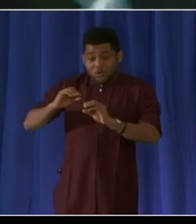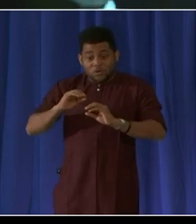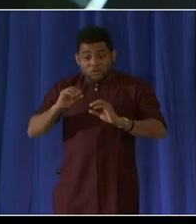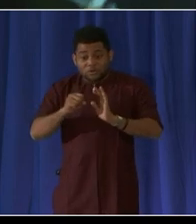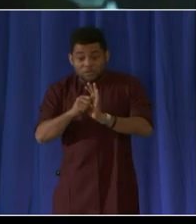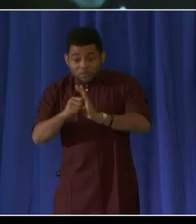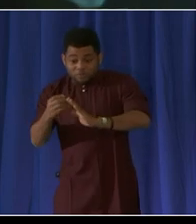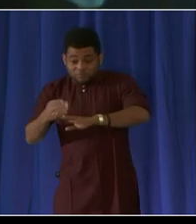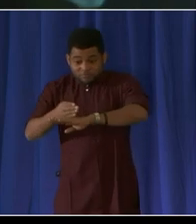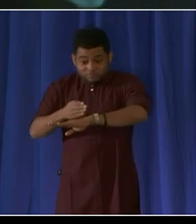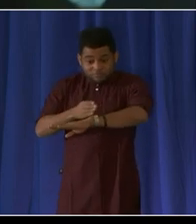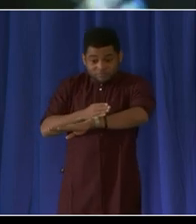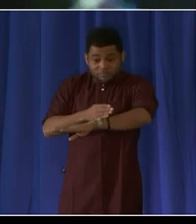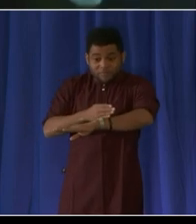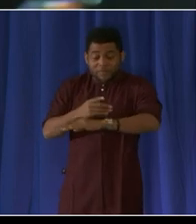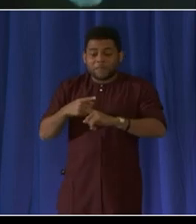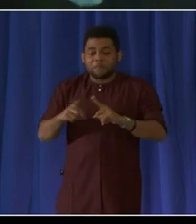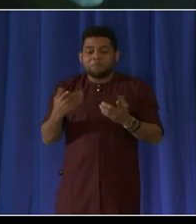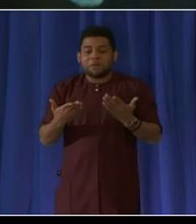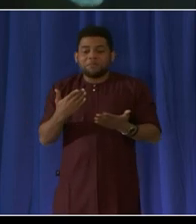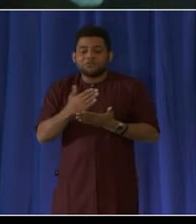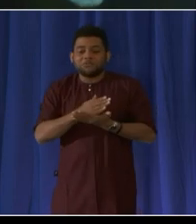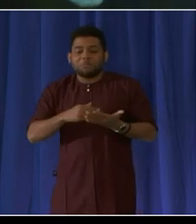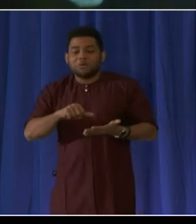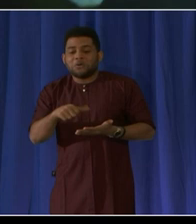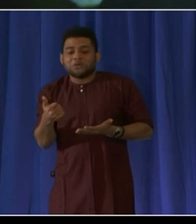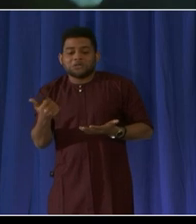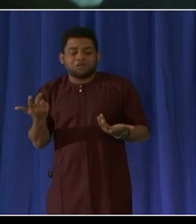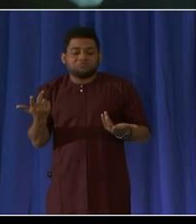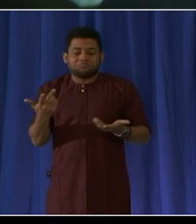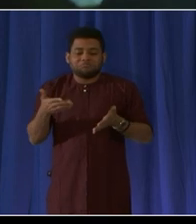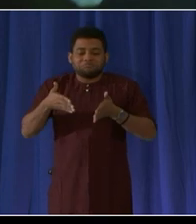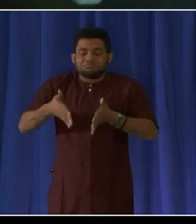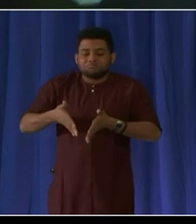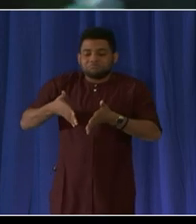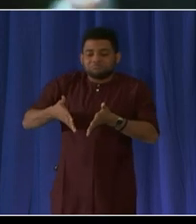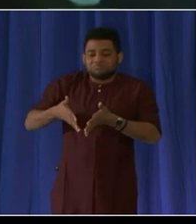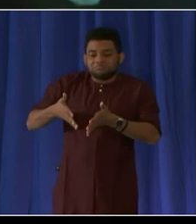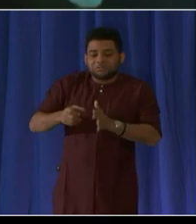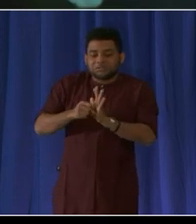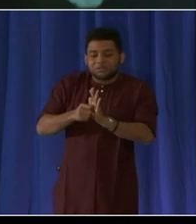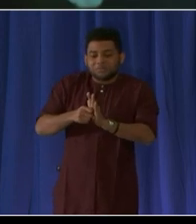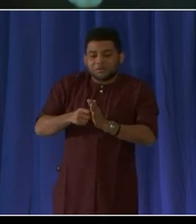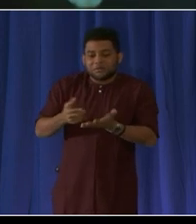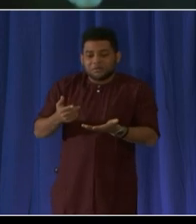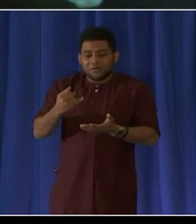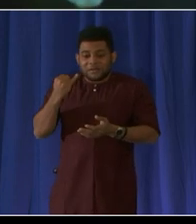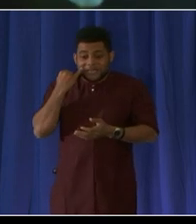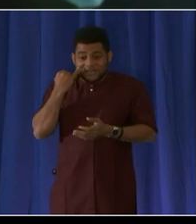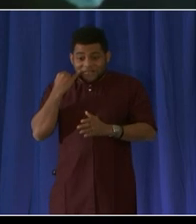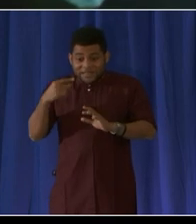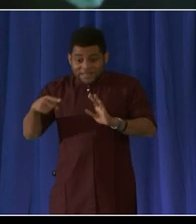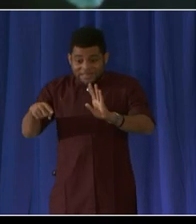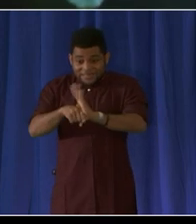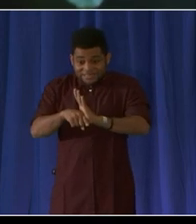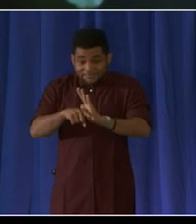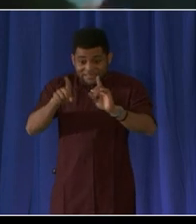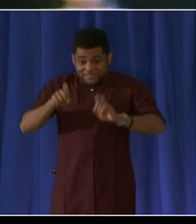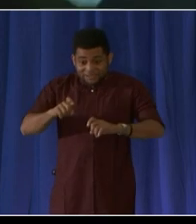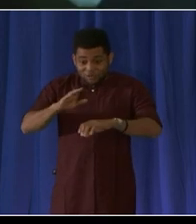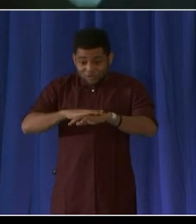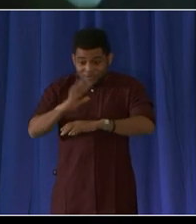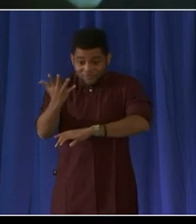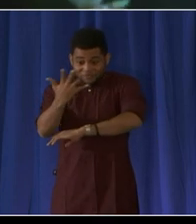be gone. The fever has to be gone, but you may still have some other lingering symptoms. If you test negative on